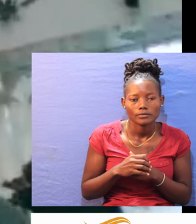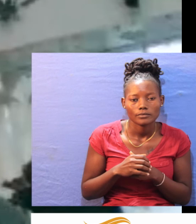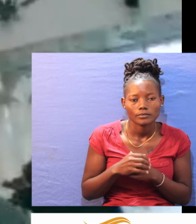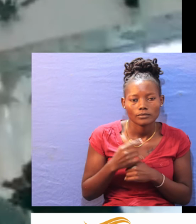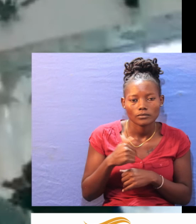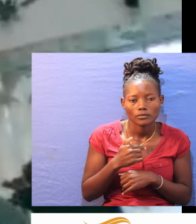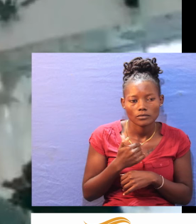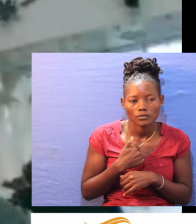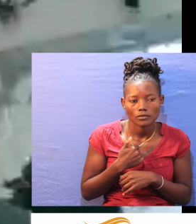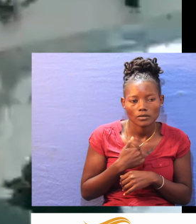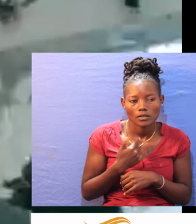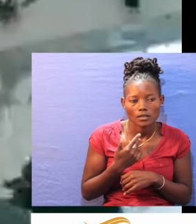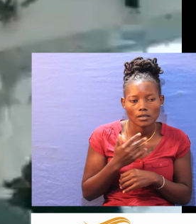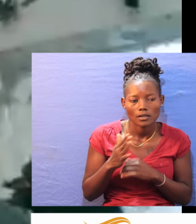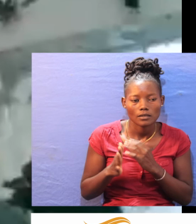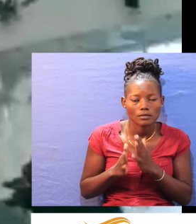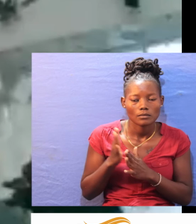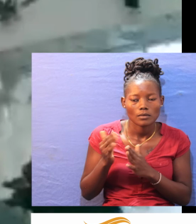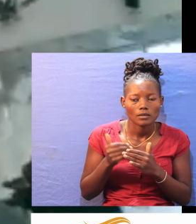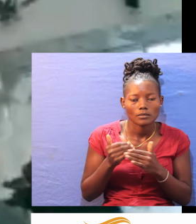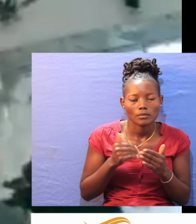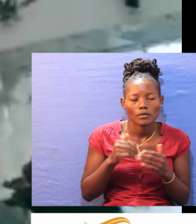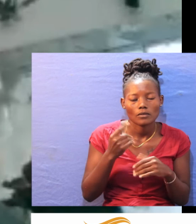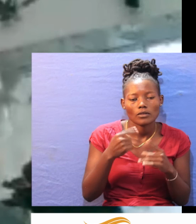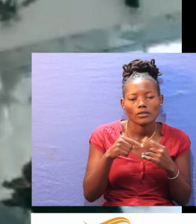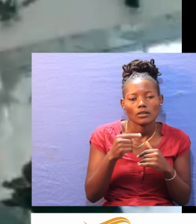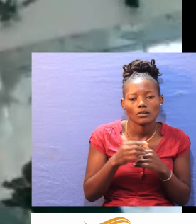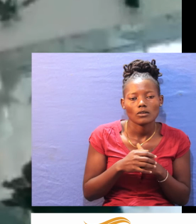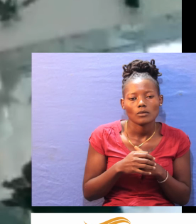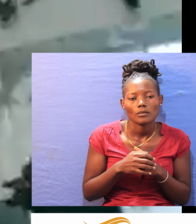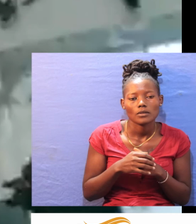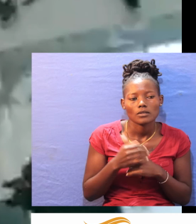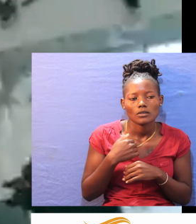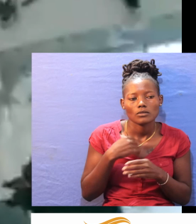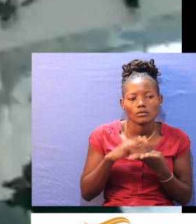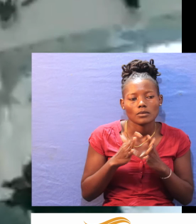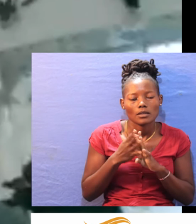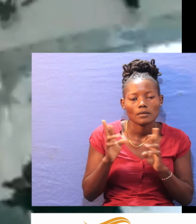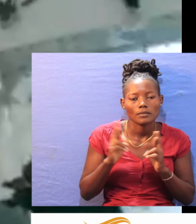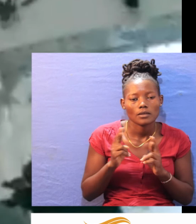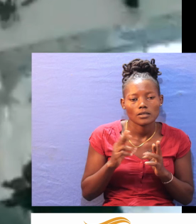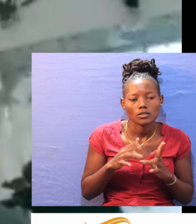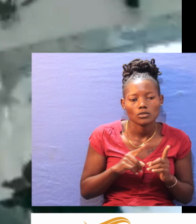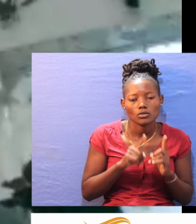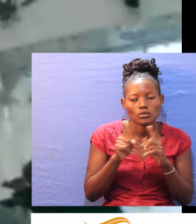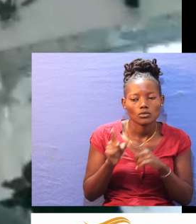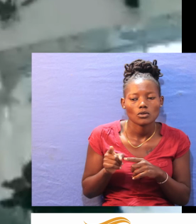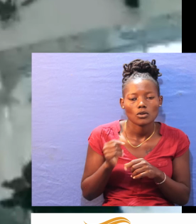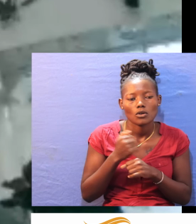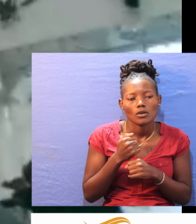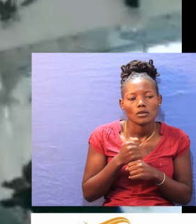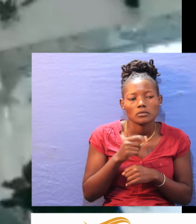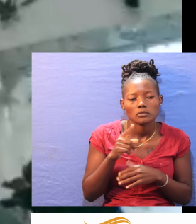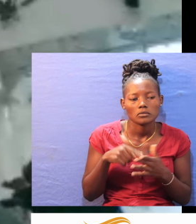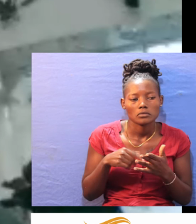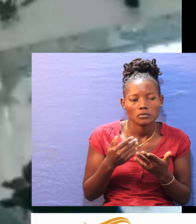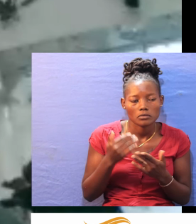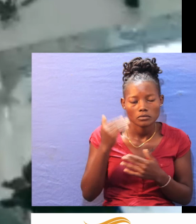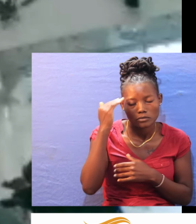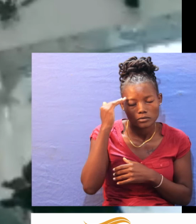we had dinner before the game. I was getting ready to leave, you know, to do what I needed to do. And the